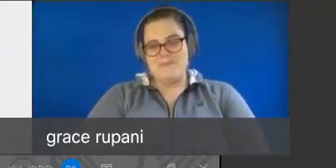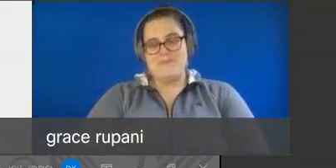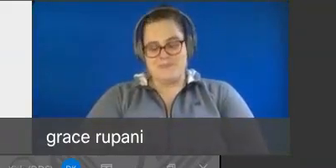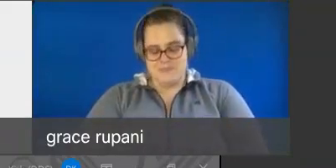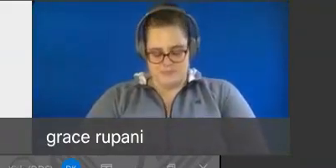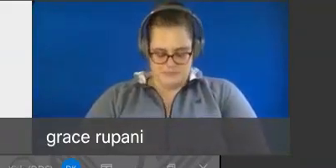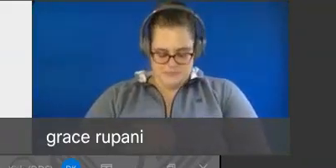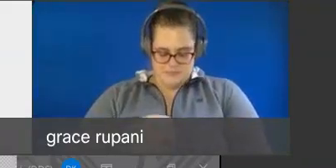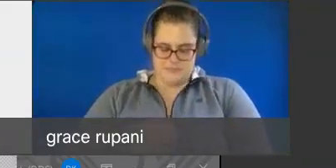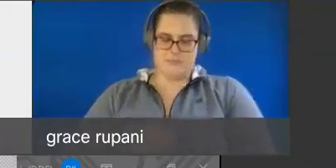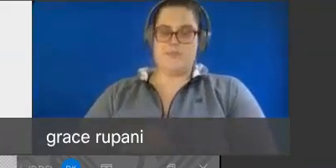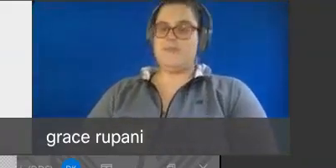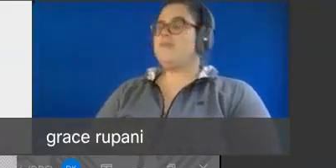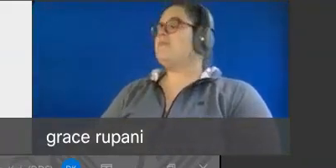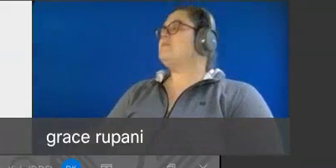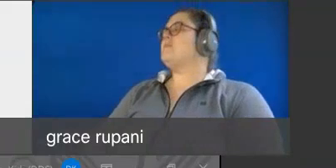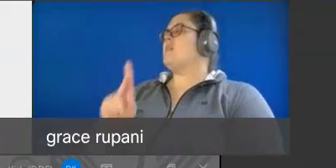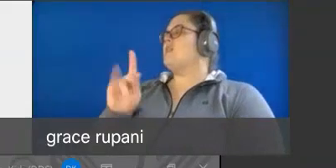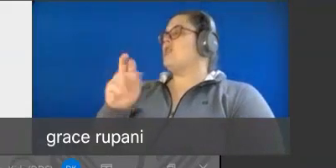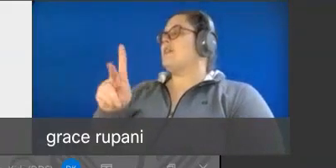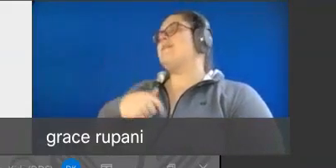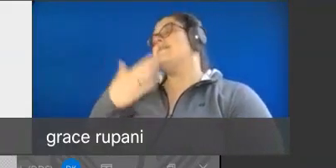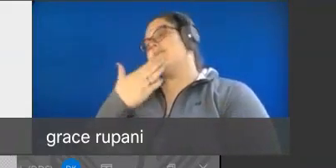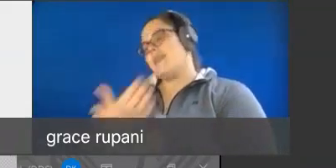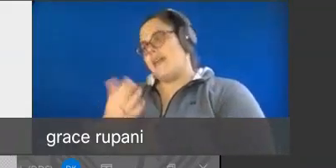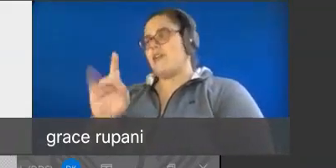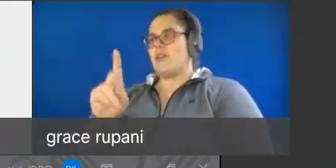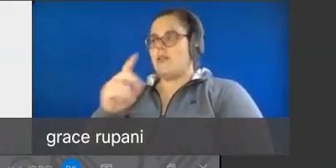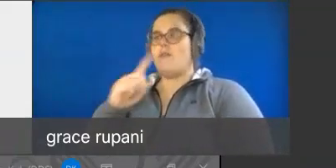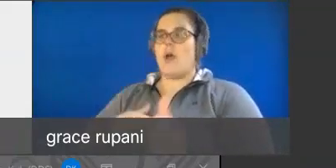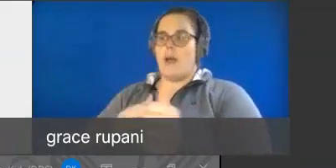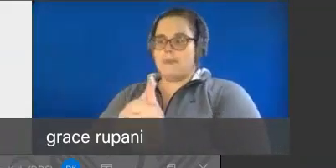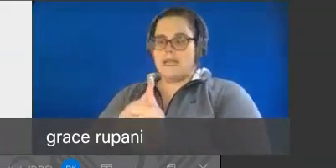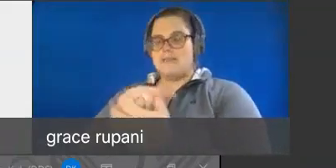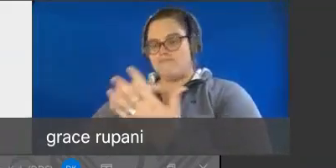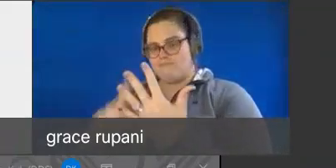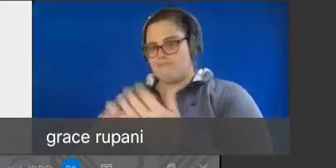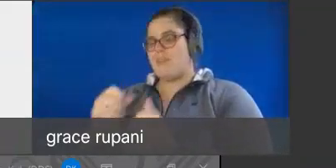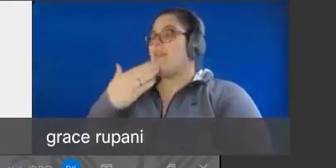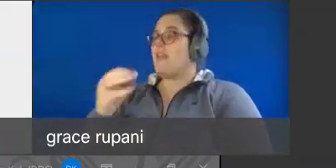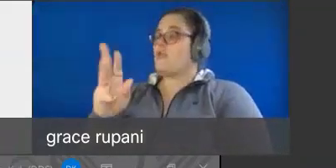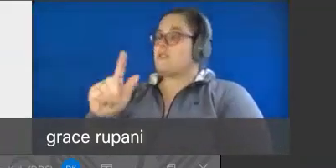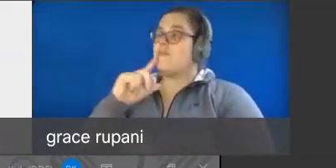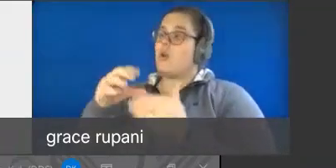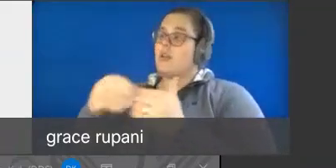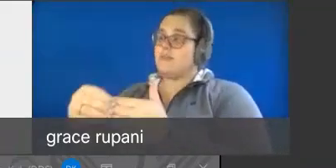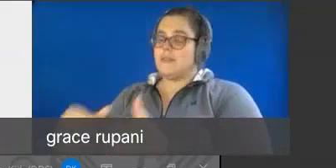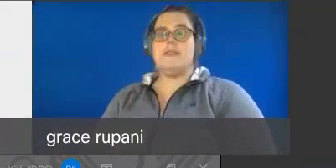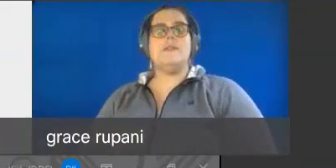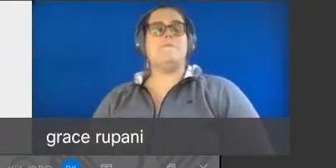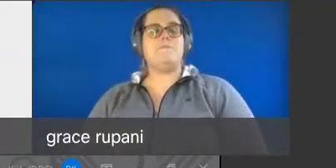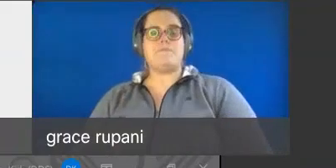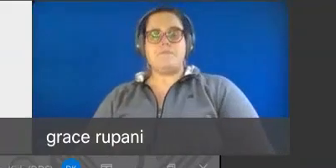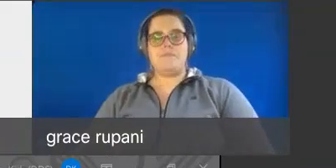Thank you, Donald, for the updates, and thank you, Crystal, for also facilitating that. So we're gonna